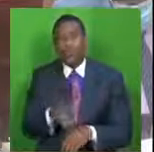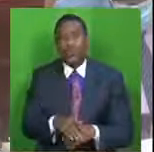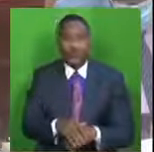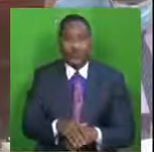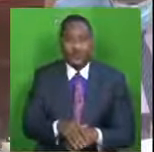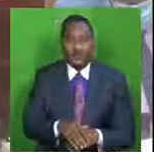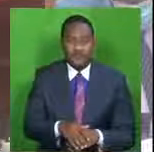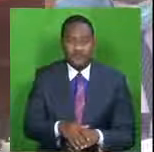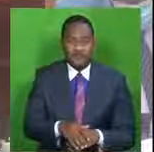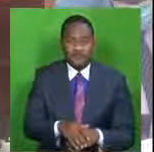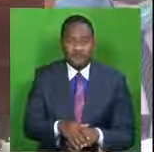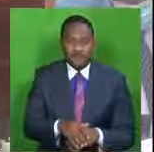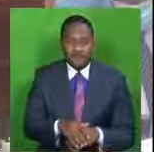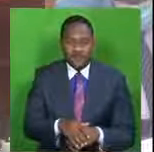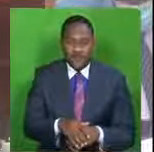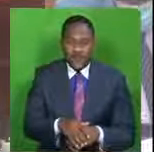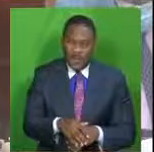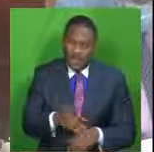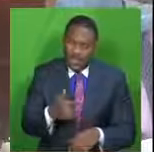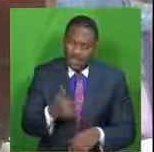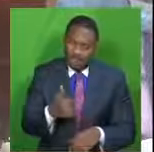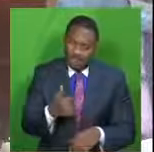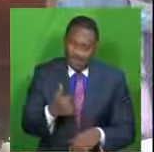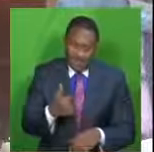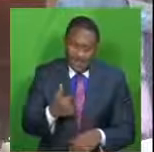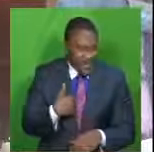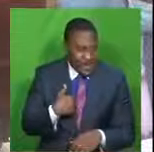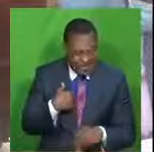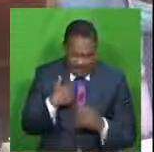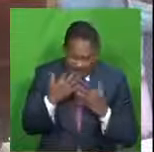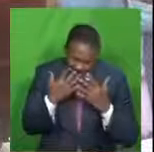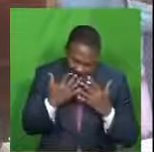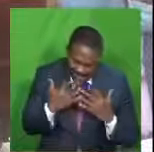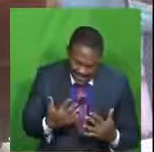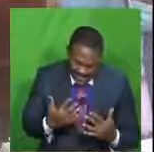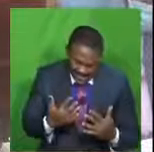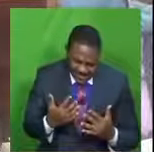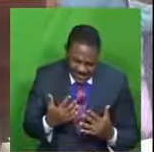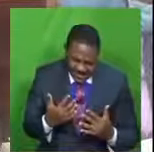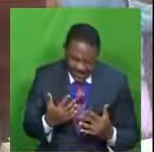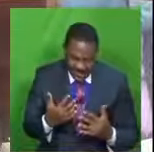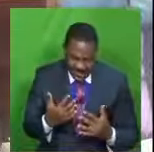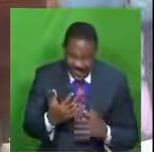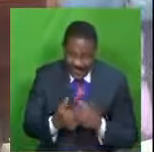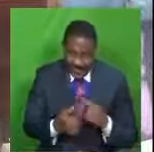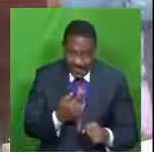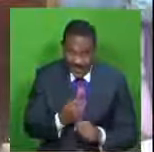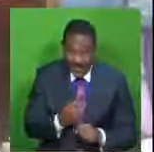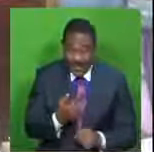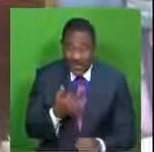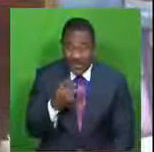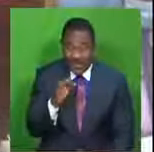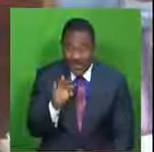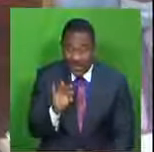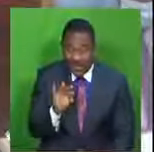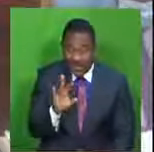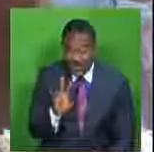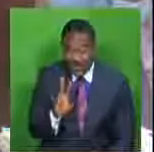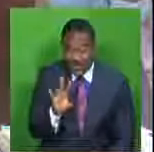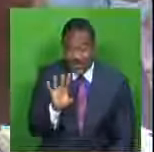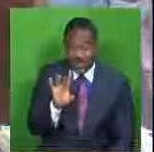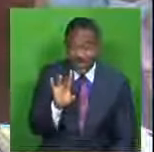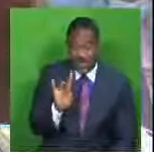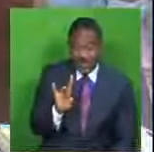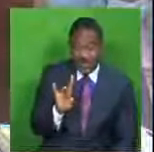1992. And Mr. Speaker, one of the saddest moments was 1978, I'm told, because at that time,